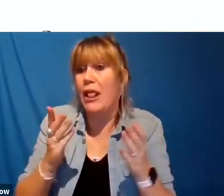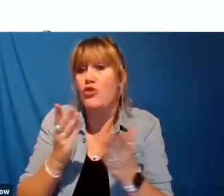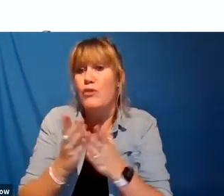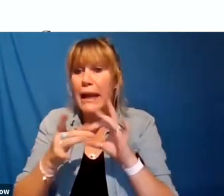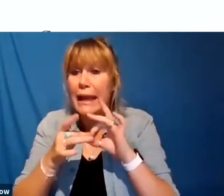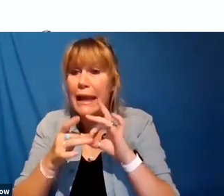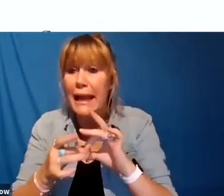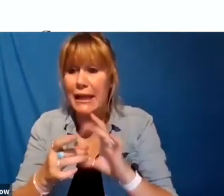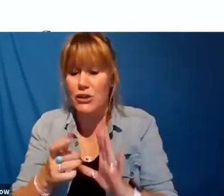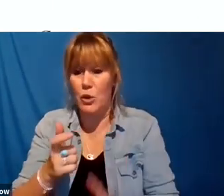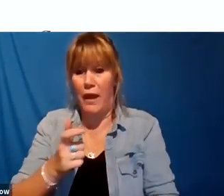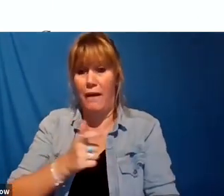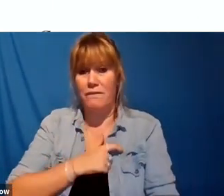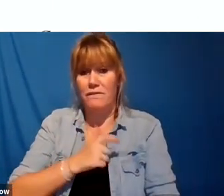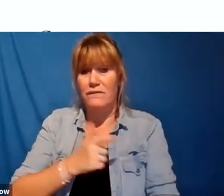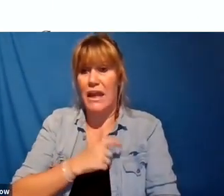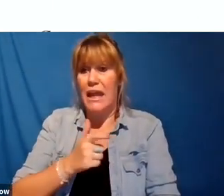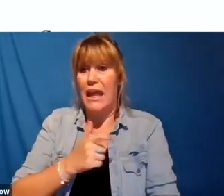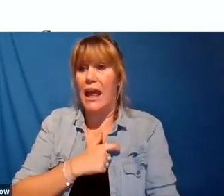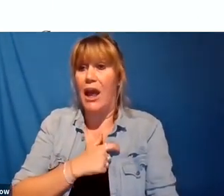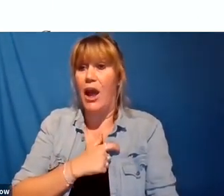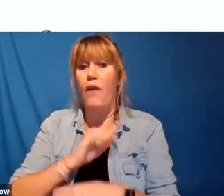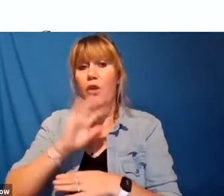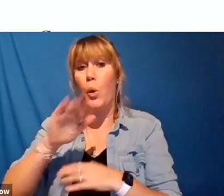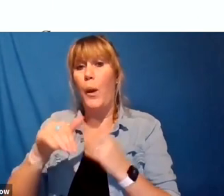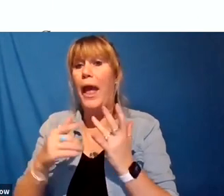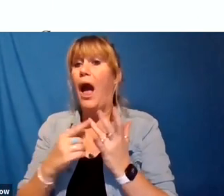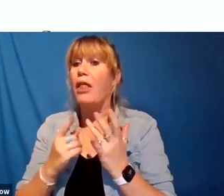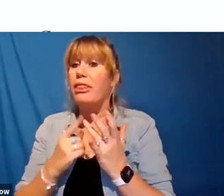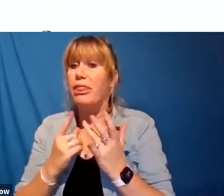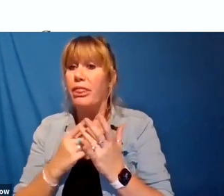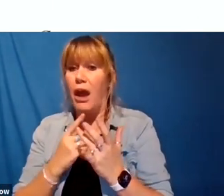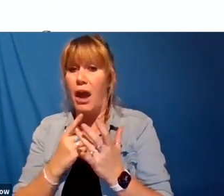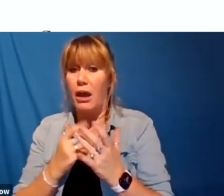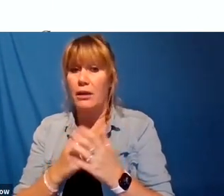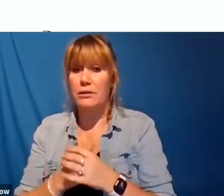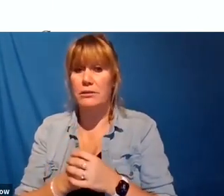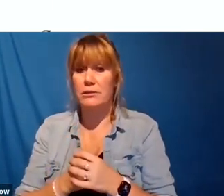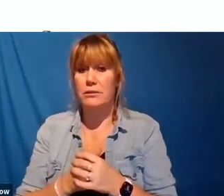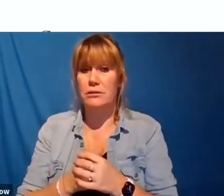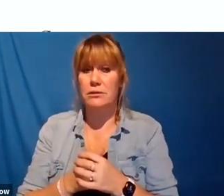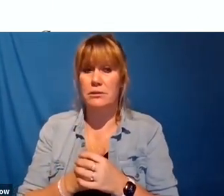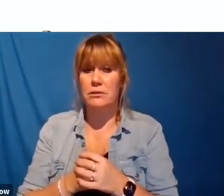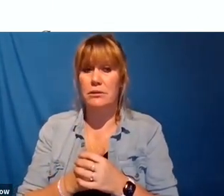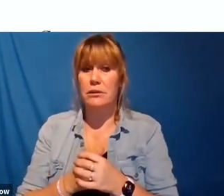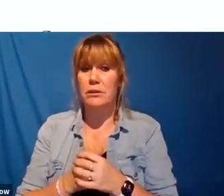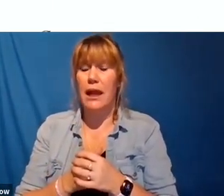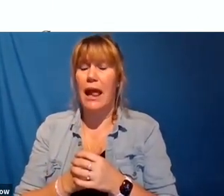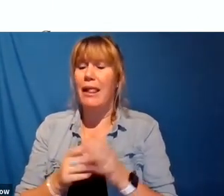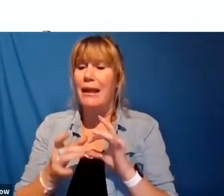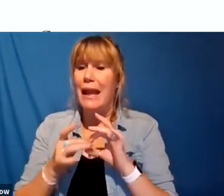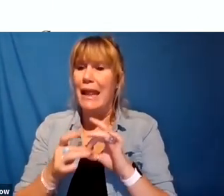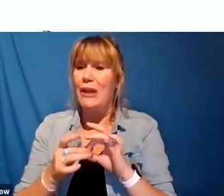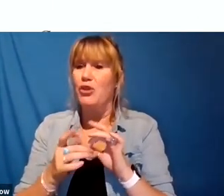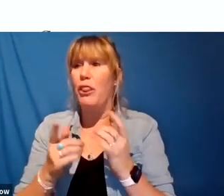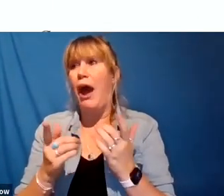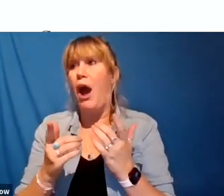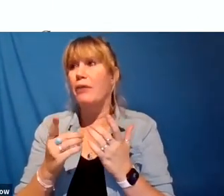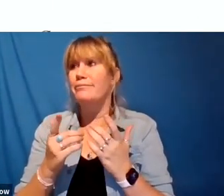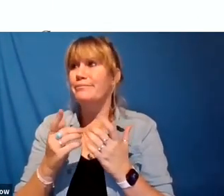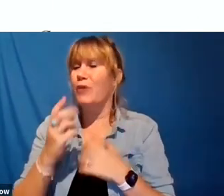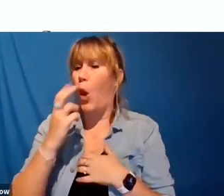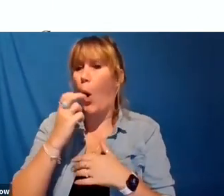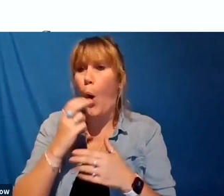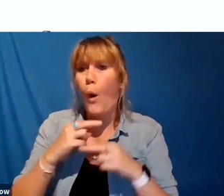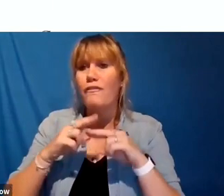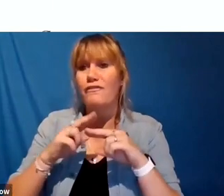deviant queer other as a silent contaminant upon traditional Christian values. And this is integral to queer